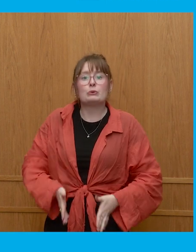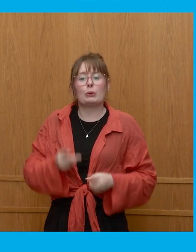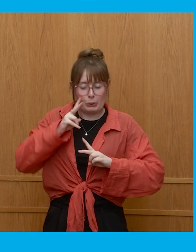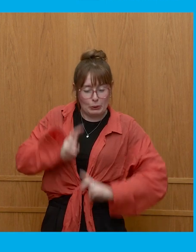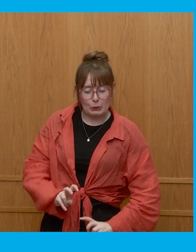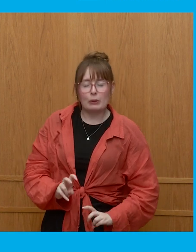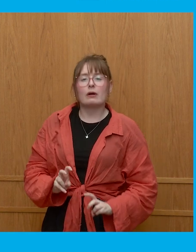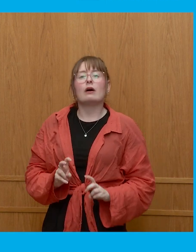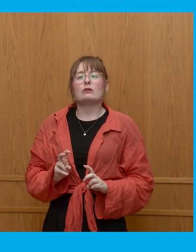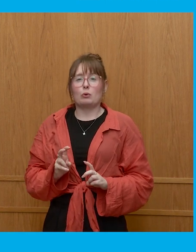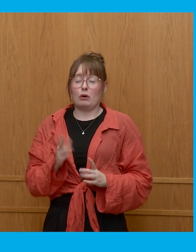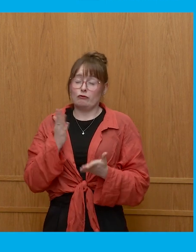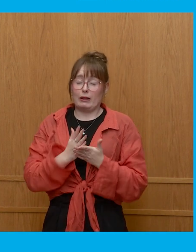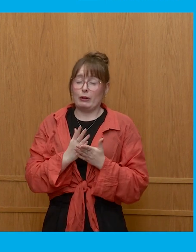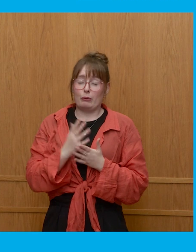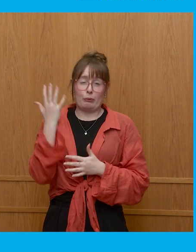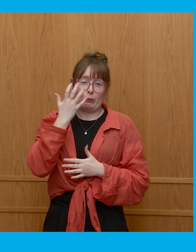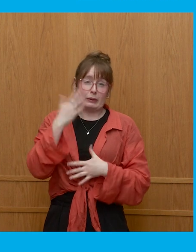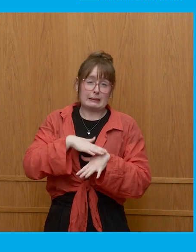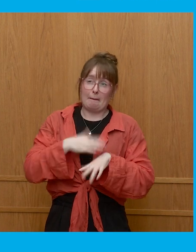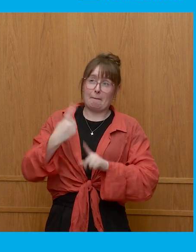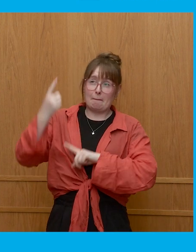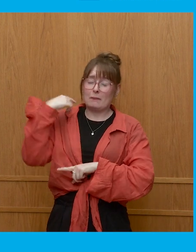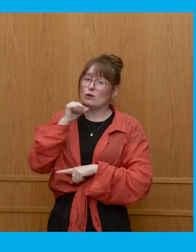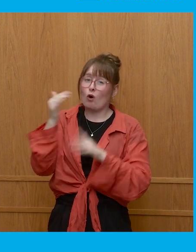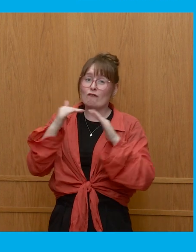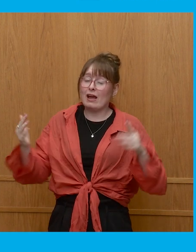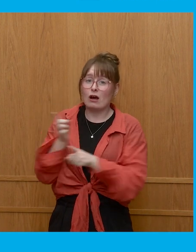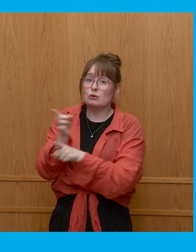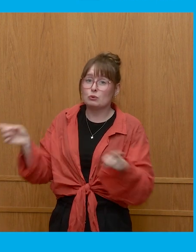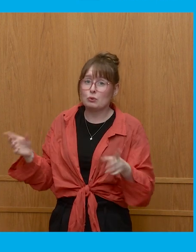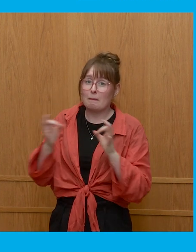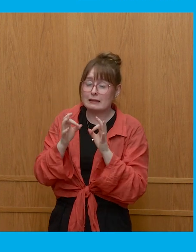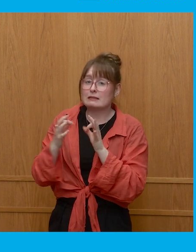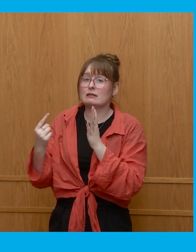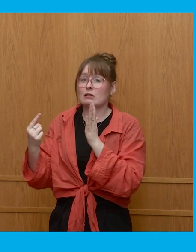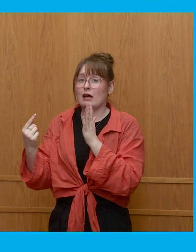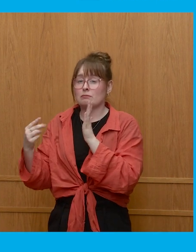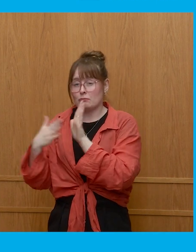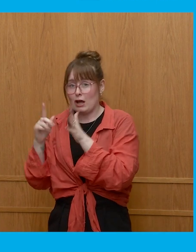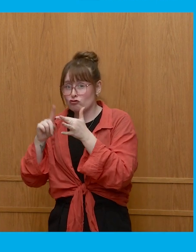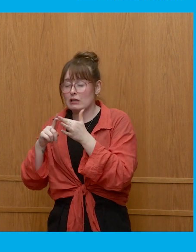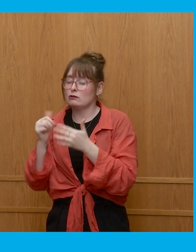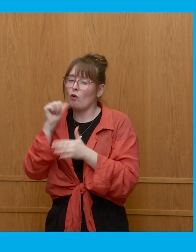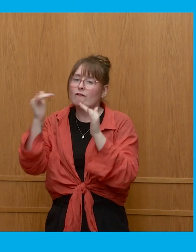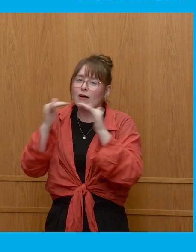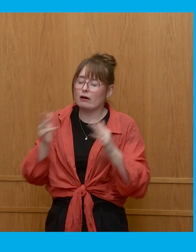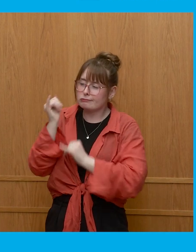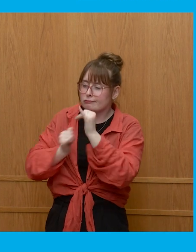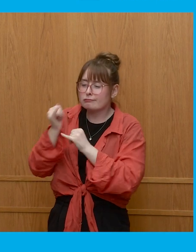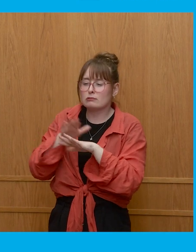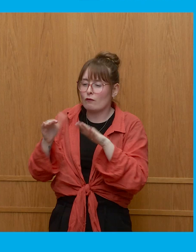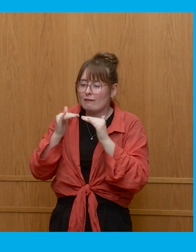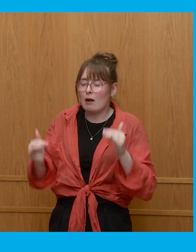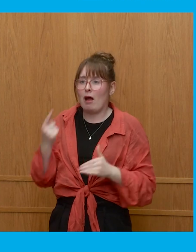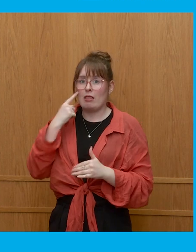of the press at the time was really unfair, completely unfair. And I think that it's